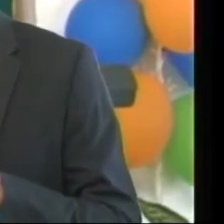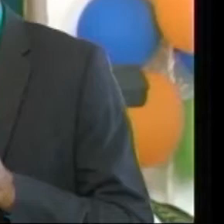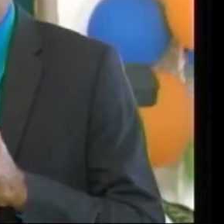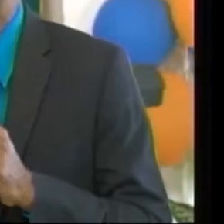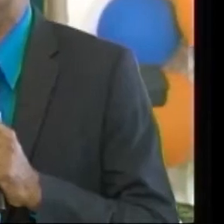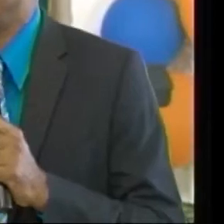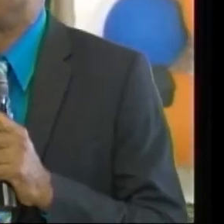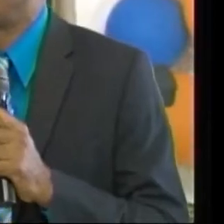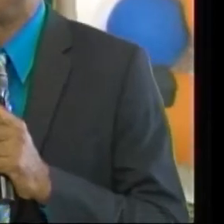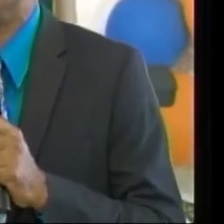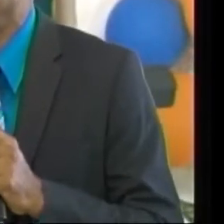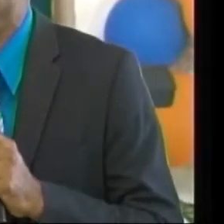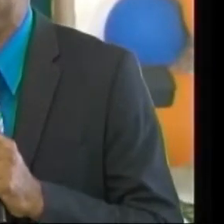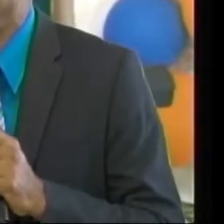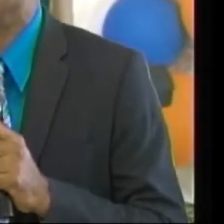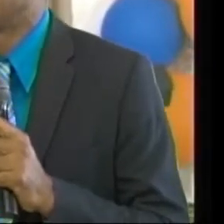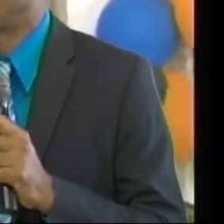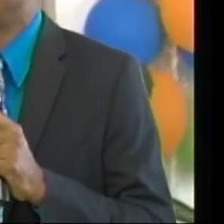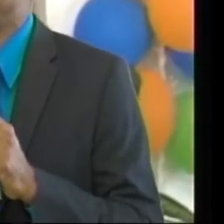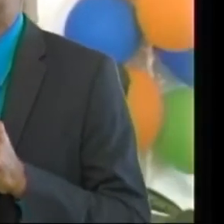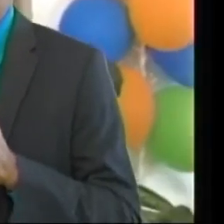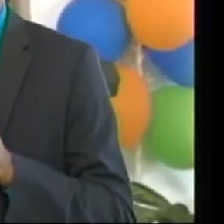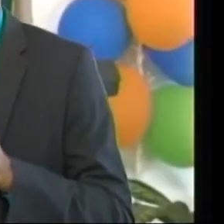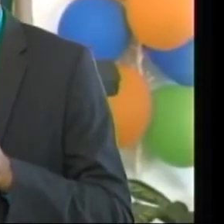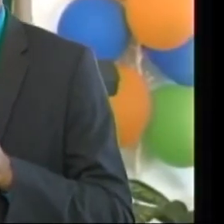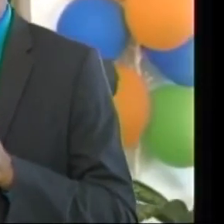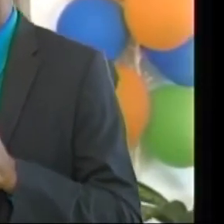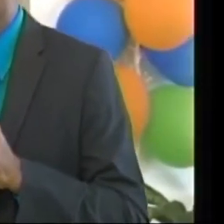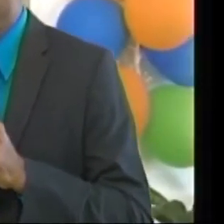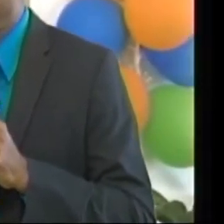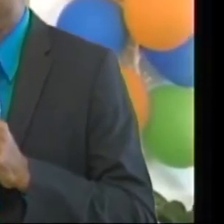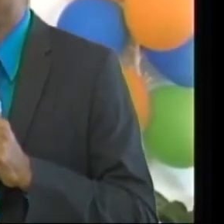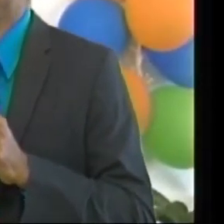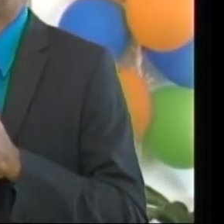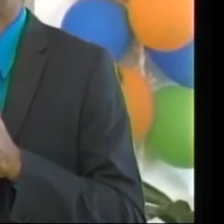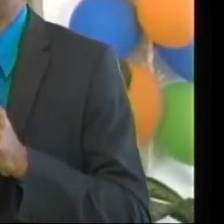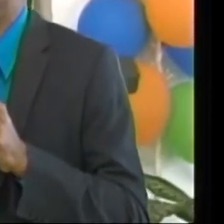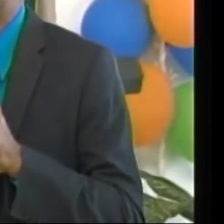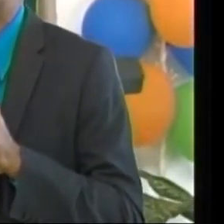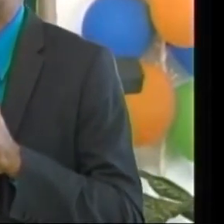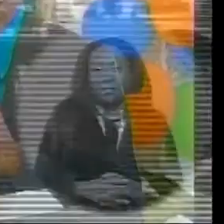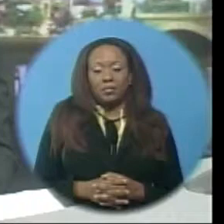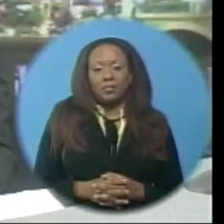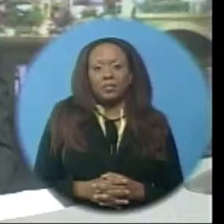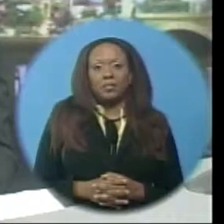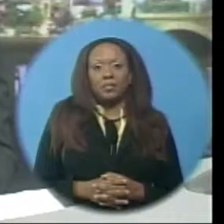of this speaking to express yourself, to be able to articulate, to be able to put over your positions.